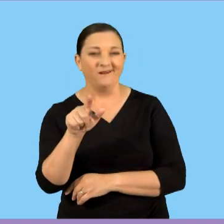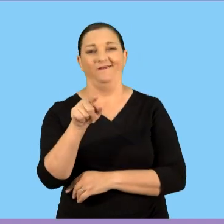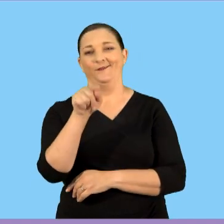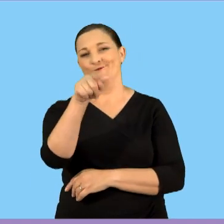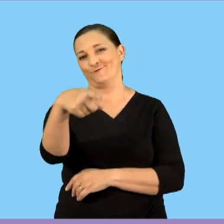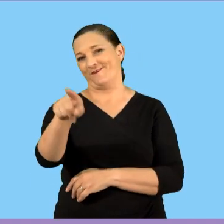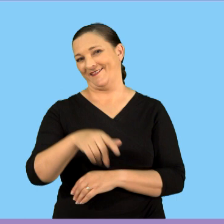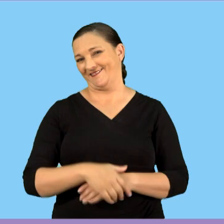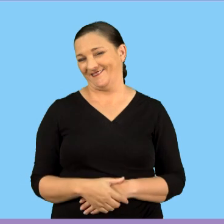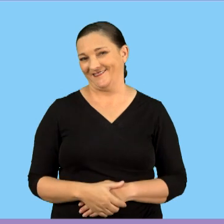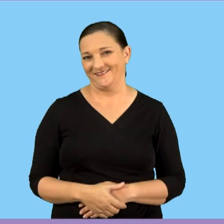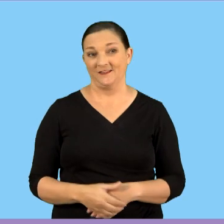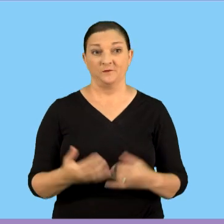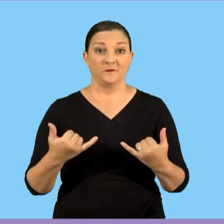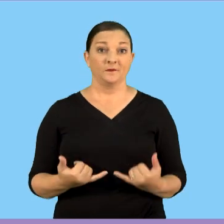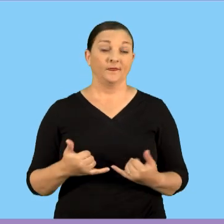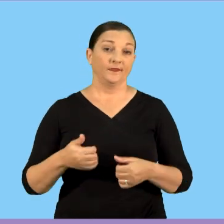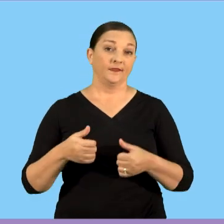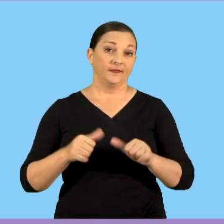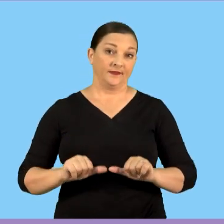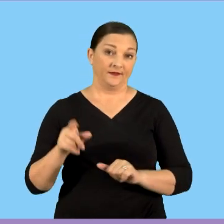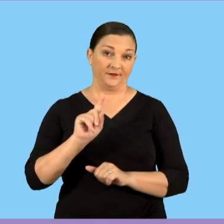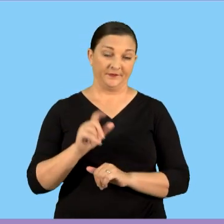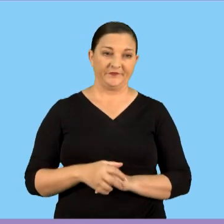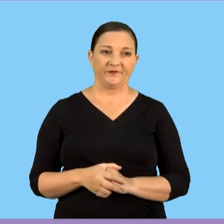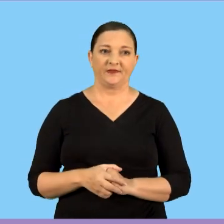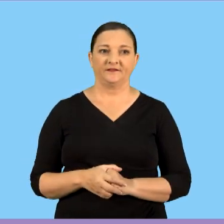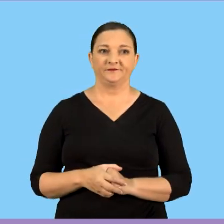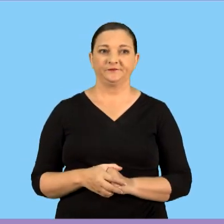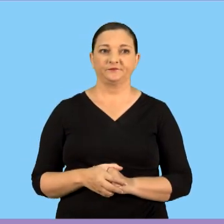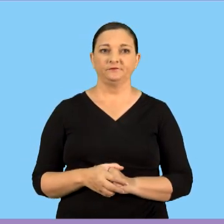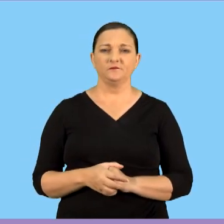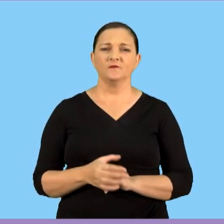absolutely correct. Let's move on to the next one.